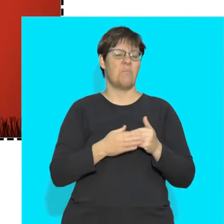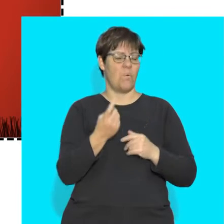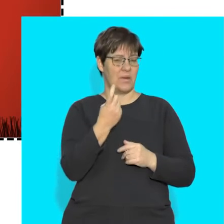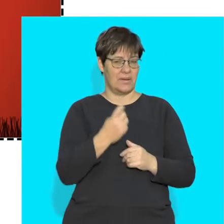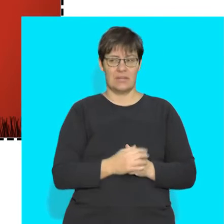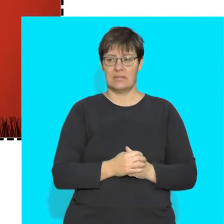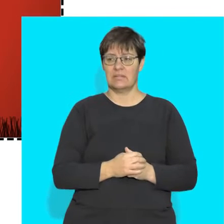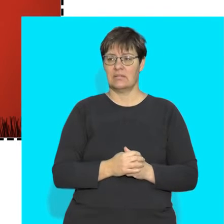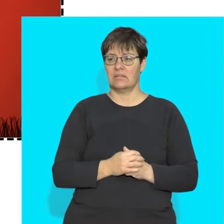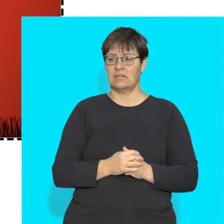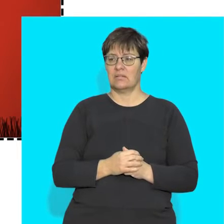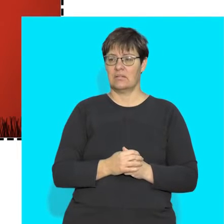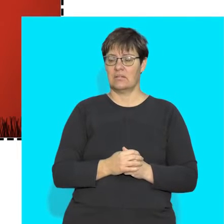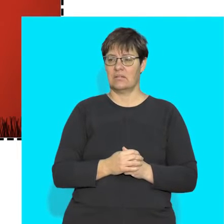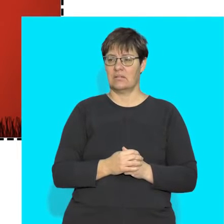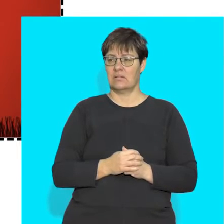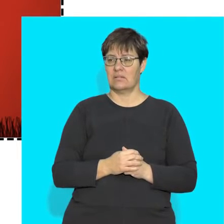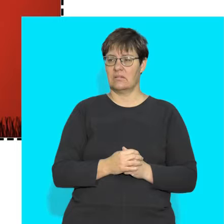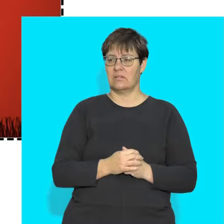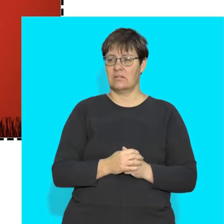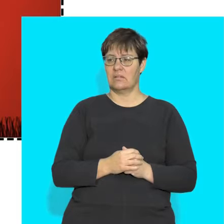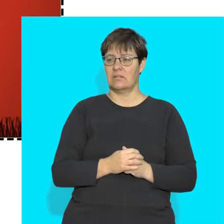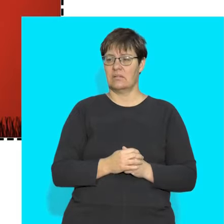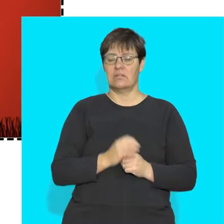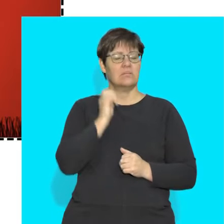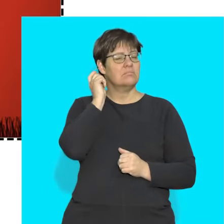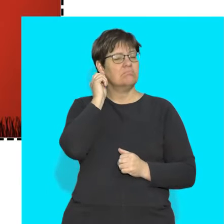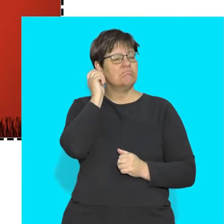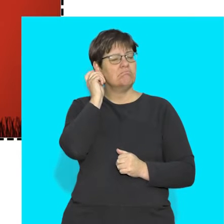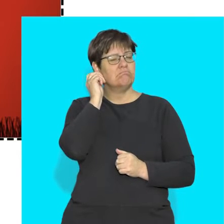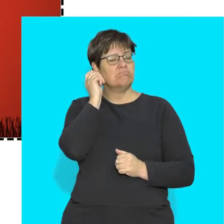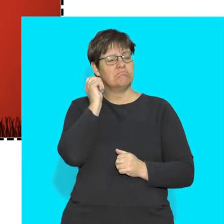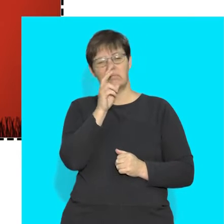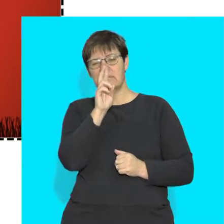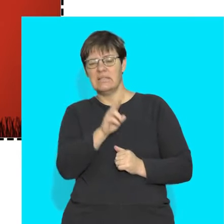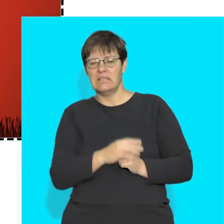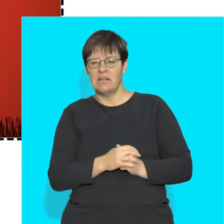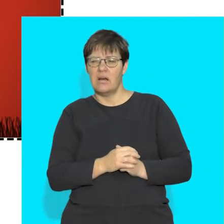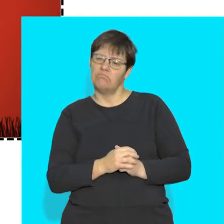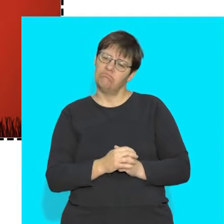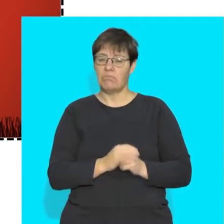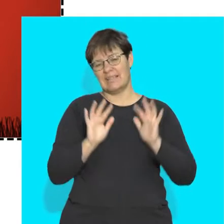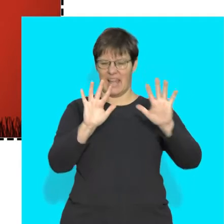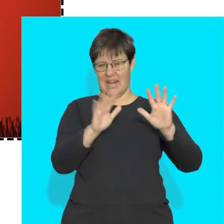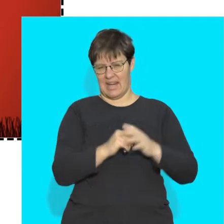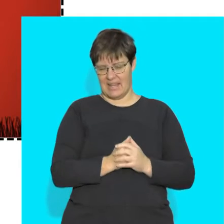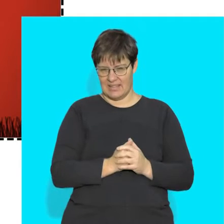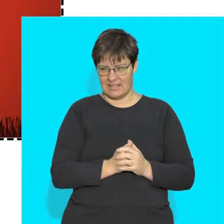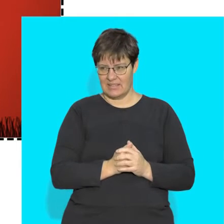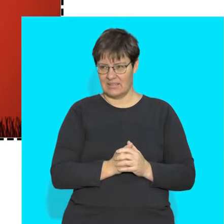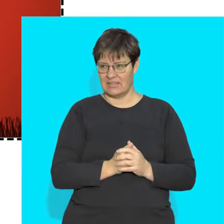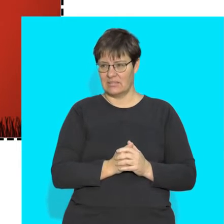try one more. Let's see. Oops, got to reset him. Let's see how. Okay, let's go to 10 just because we